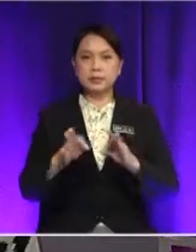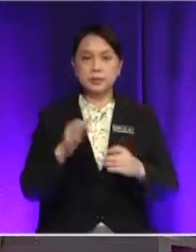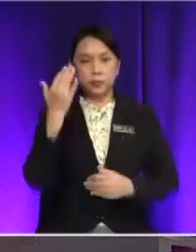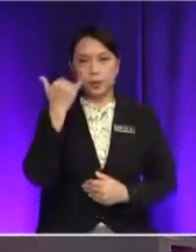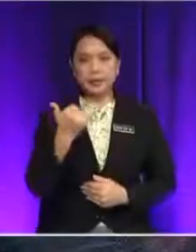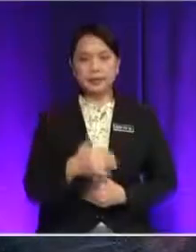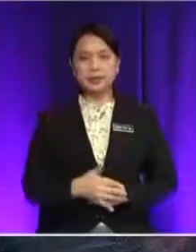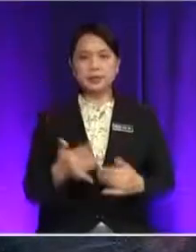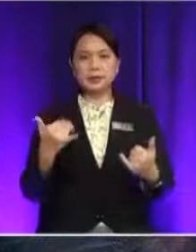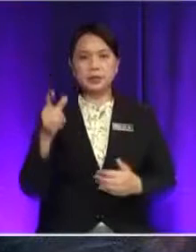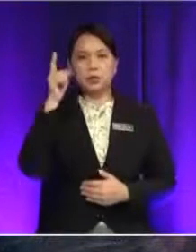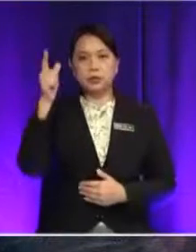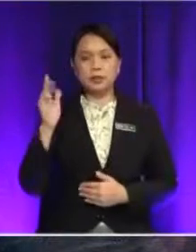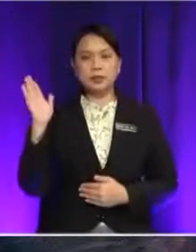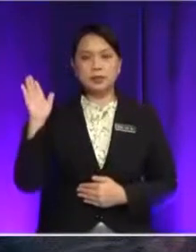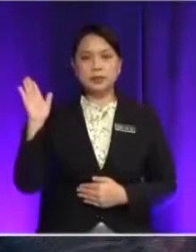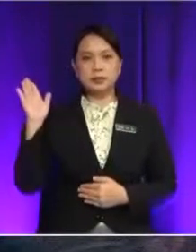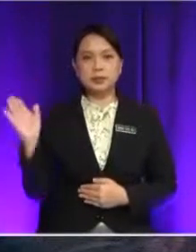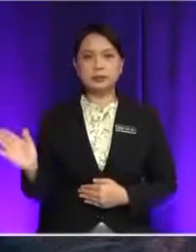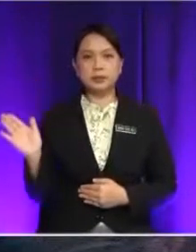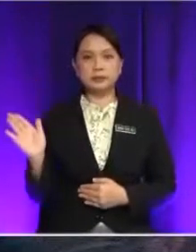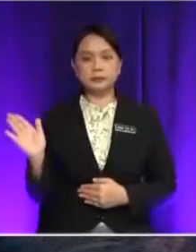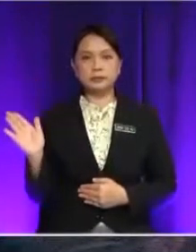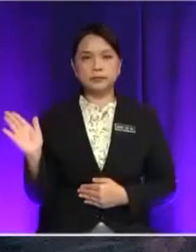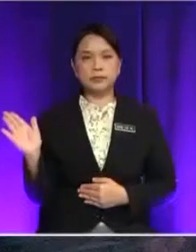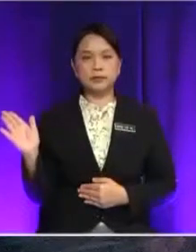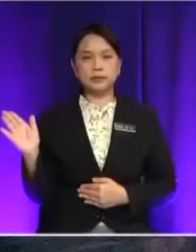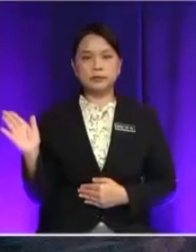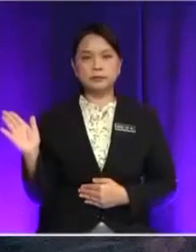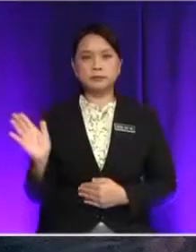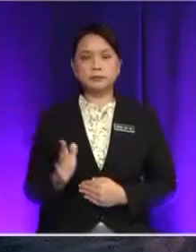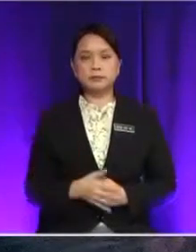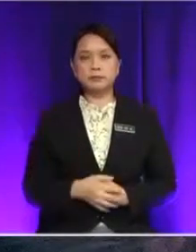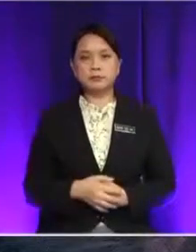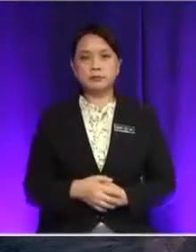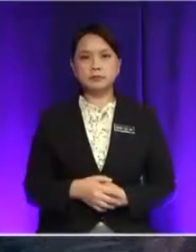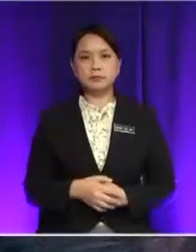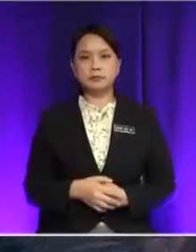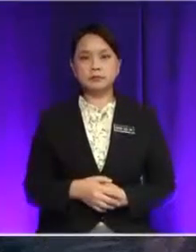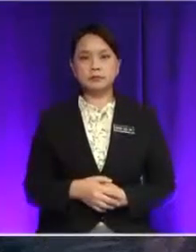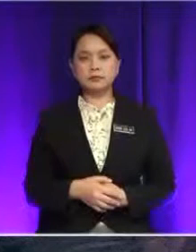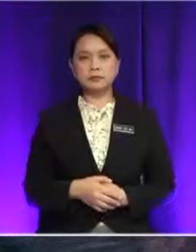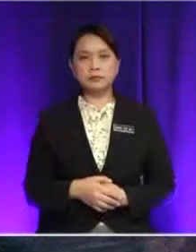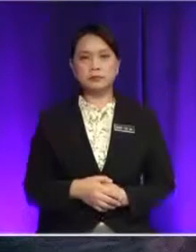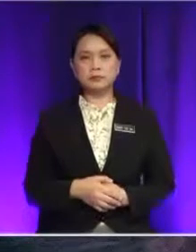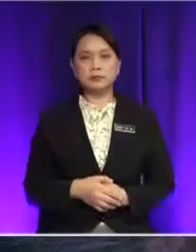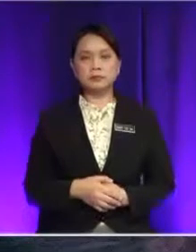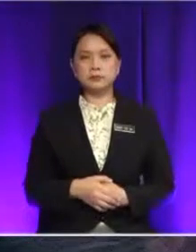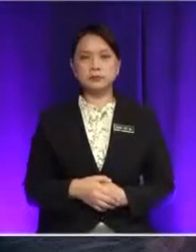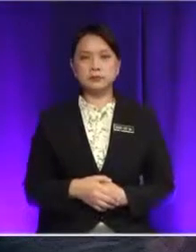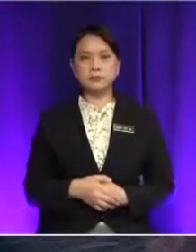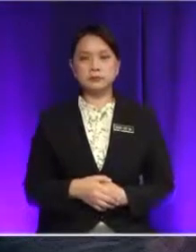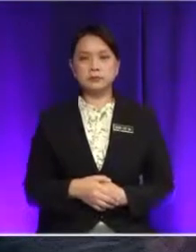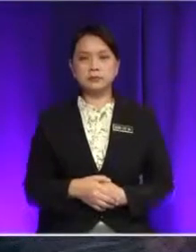let's look at the second one, Shafika. Mm-hmm. So this will be the second question. Okay. So we are going to do it DIY, hands-on. Yep.